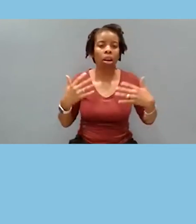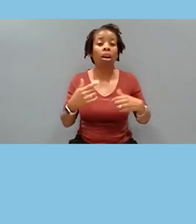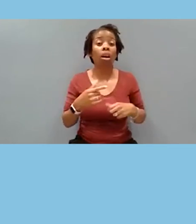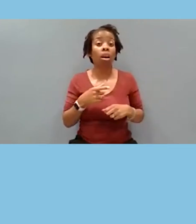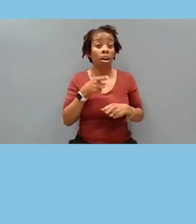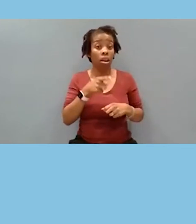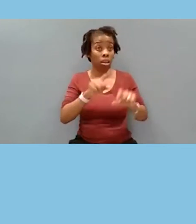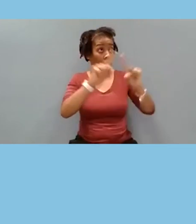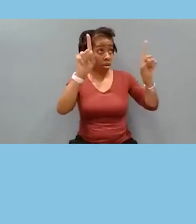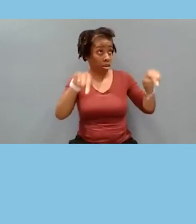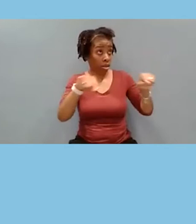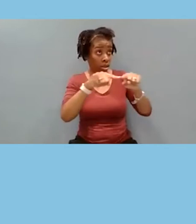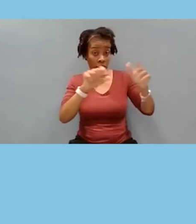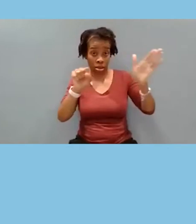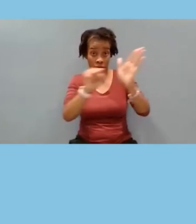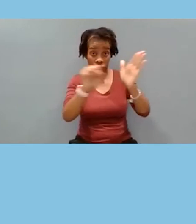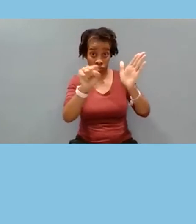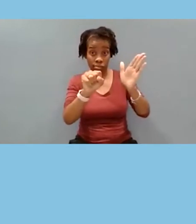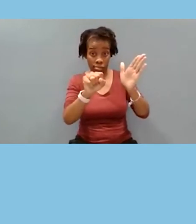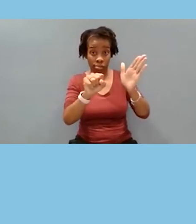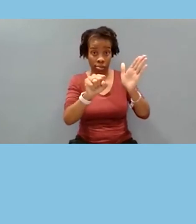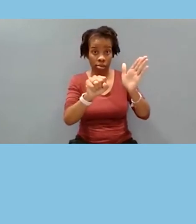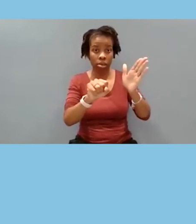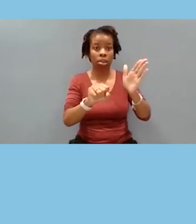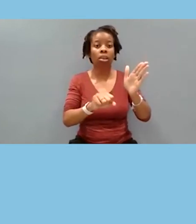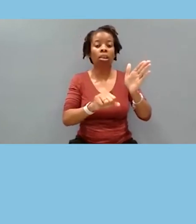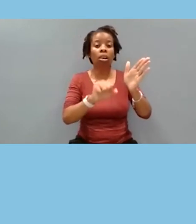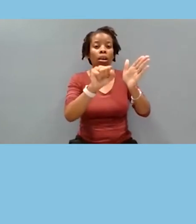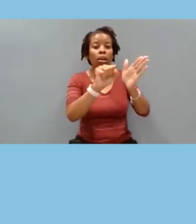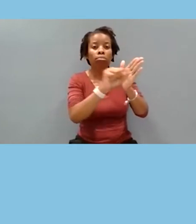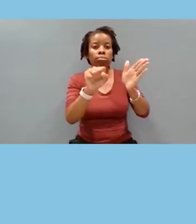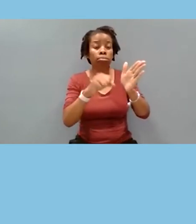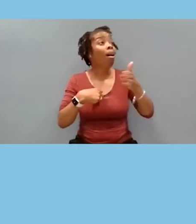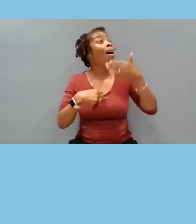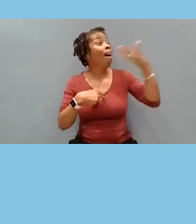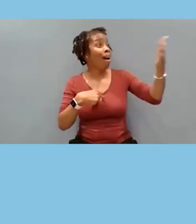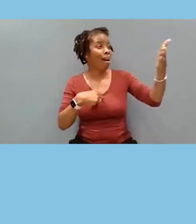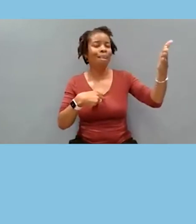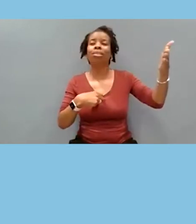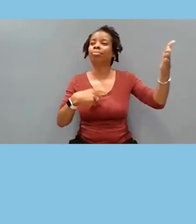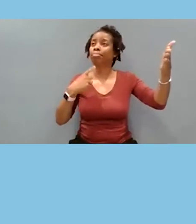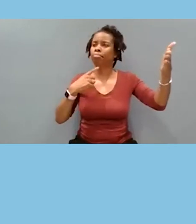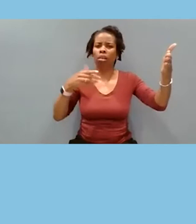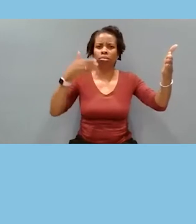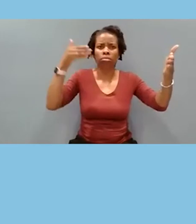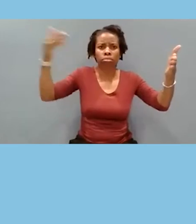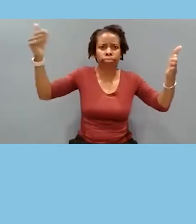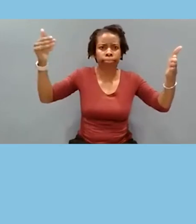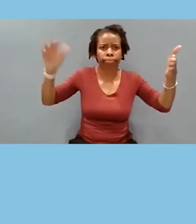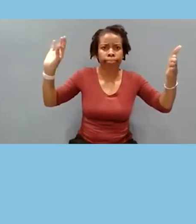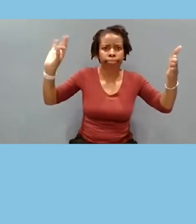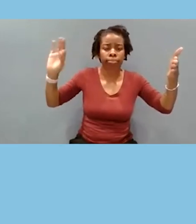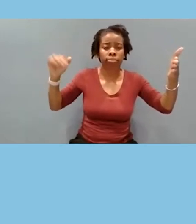Someone makes the icon, but they put it here and not there. Someone else has to look for it here